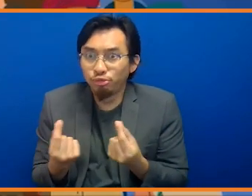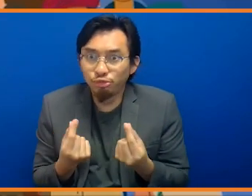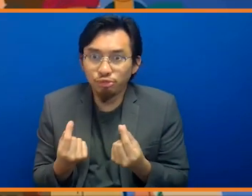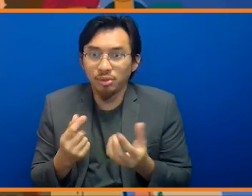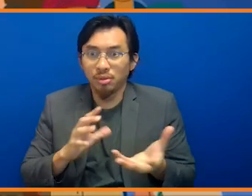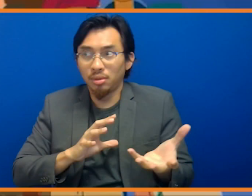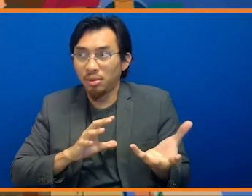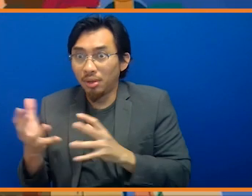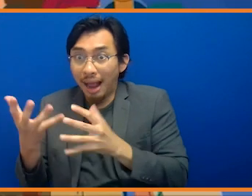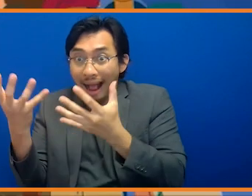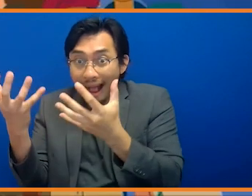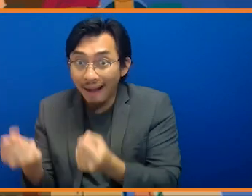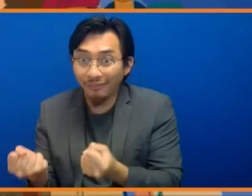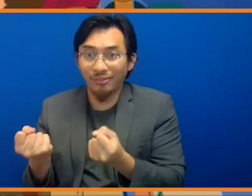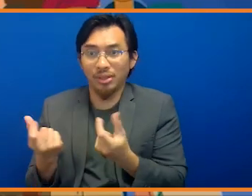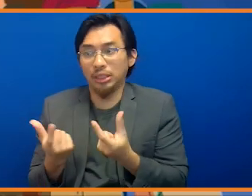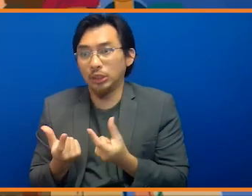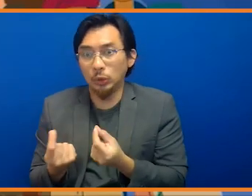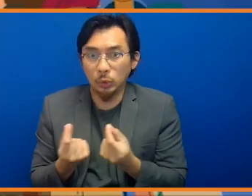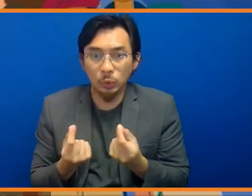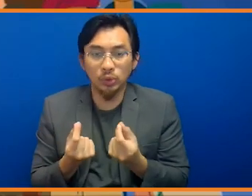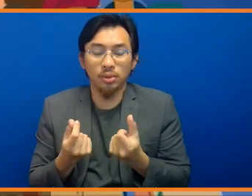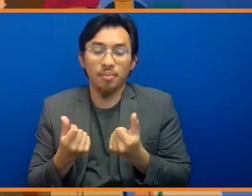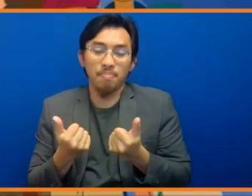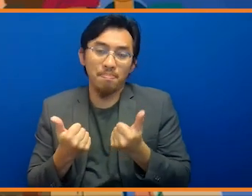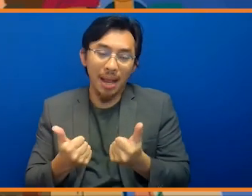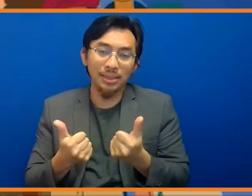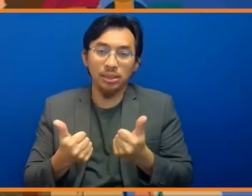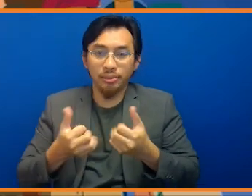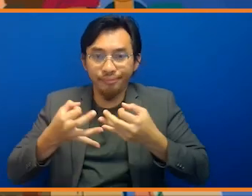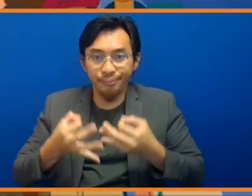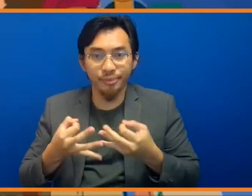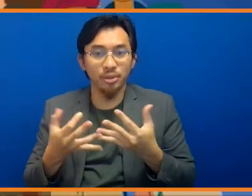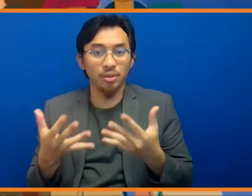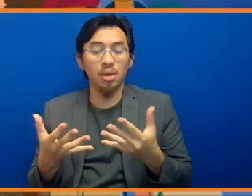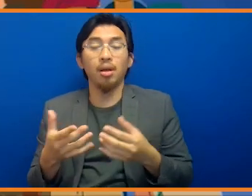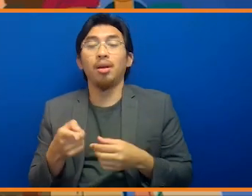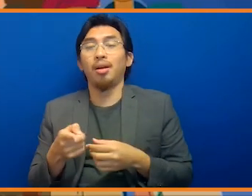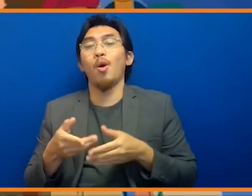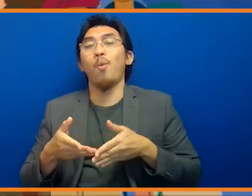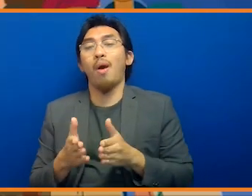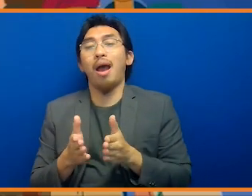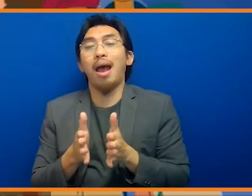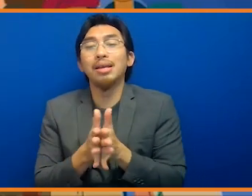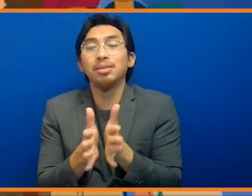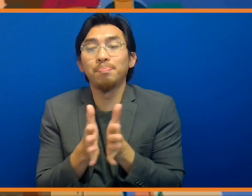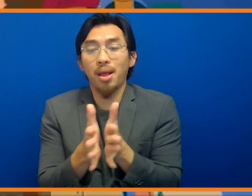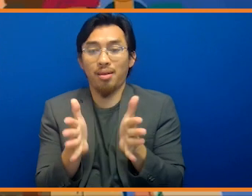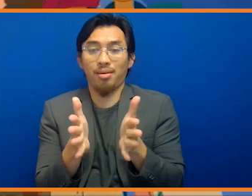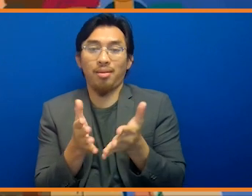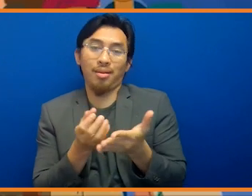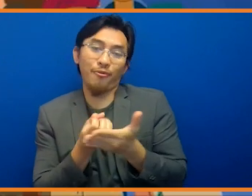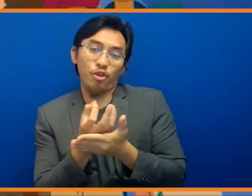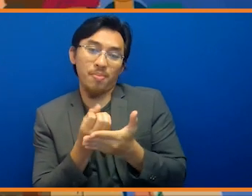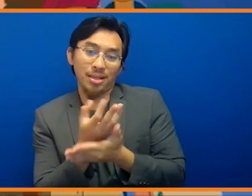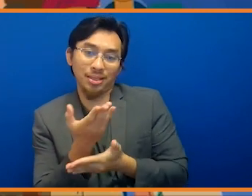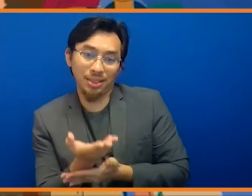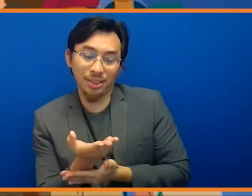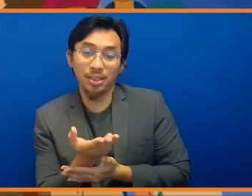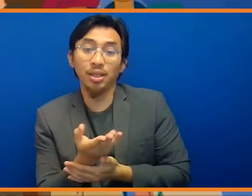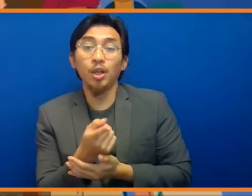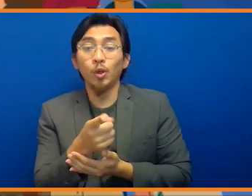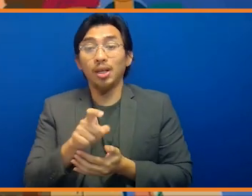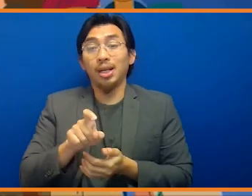So uh, those in the way of explaining this kind of information, you need to